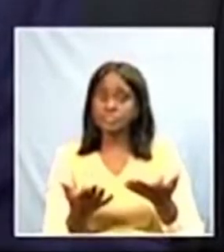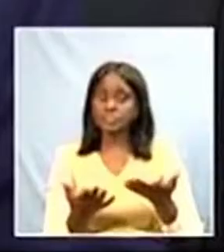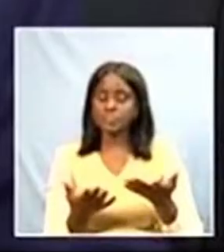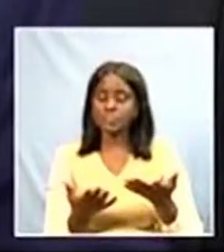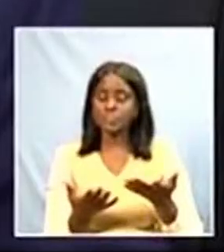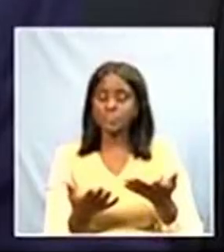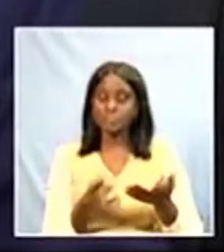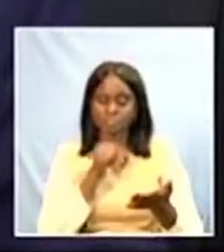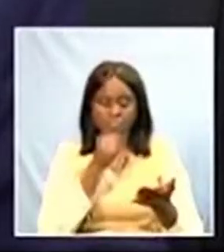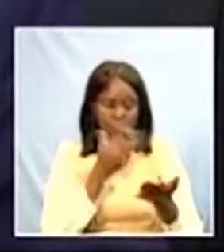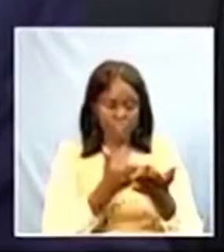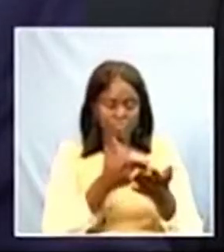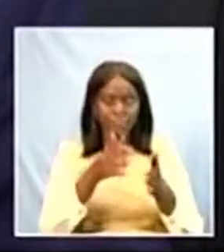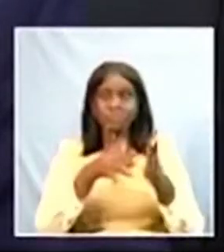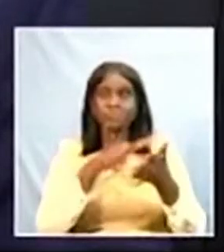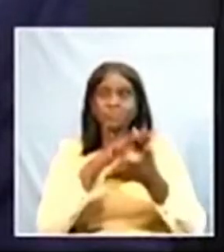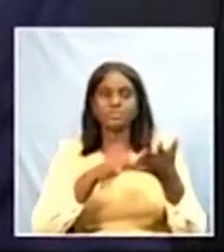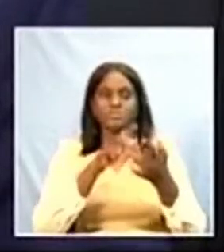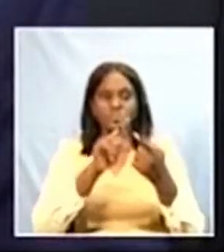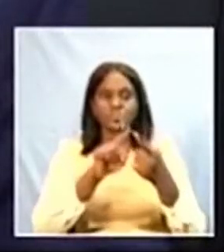It's not here. It's number 1.